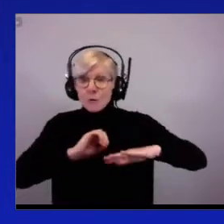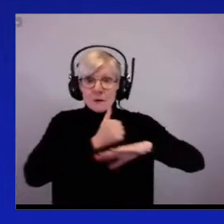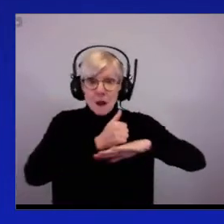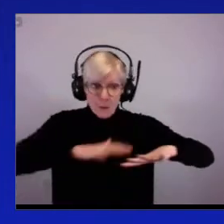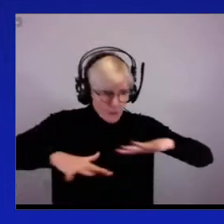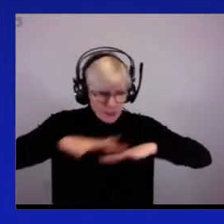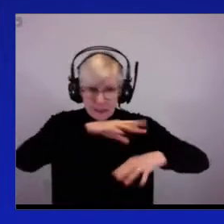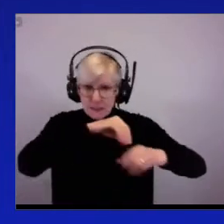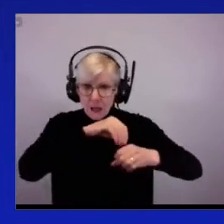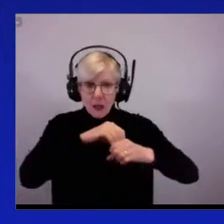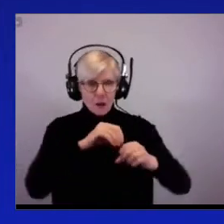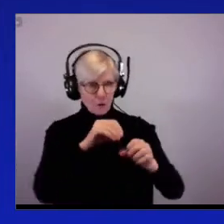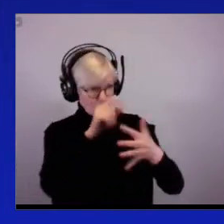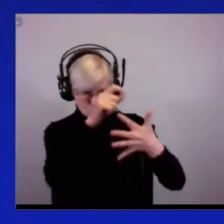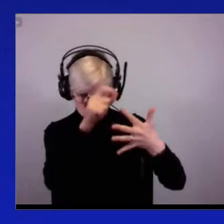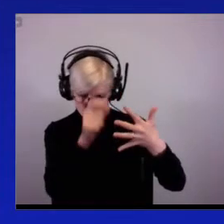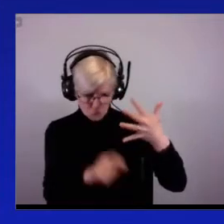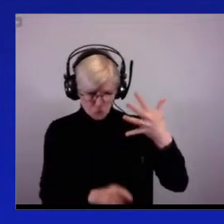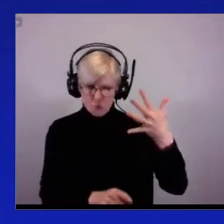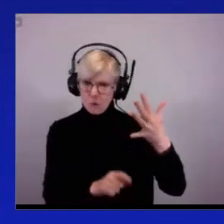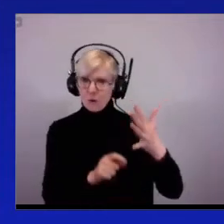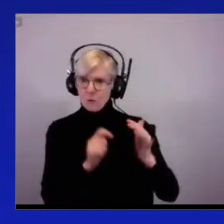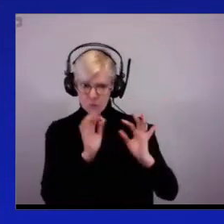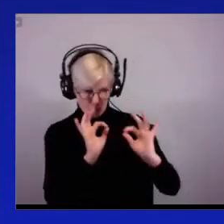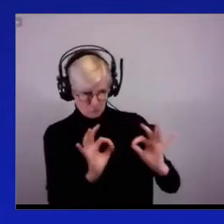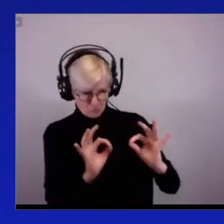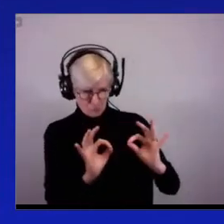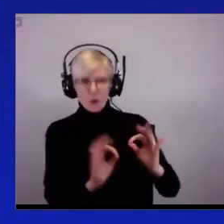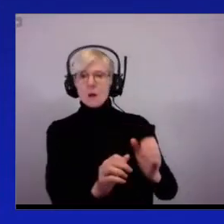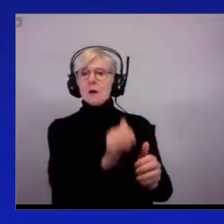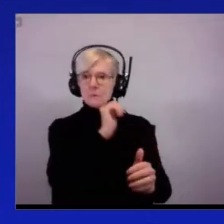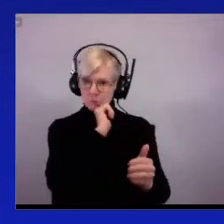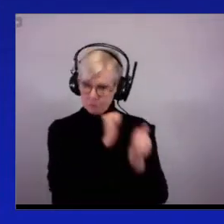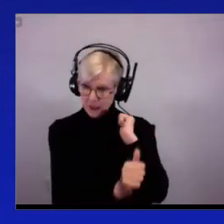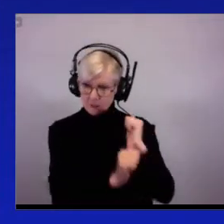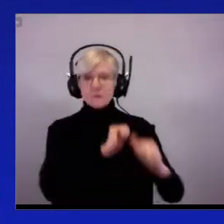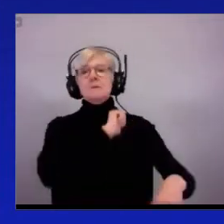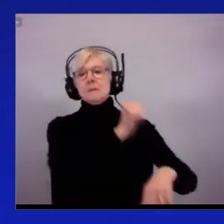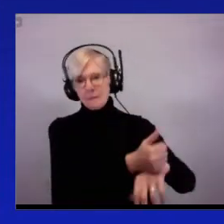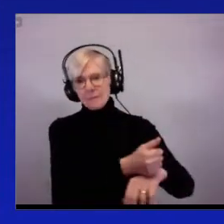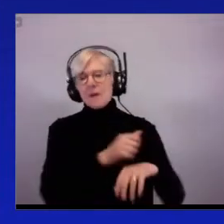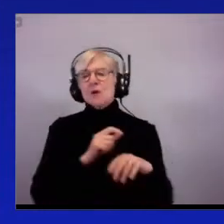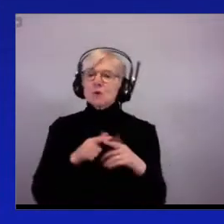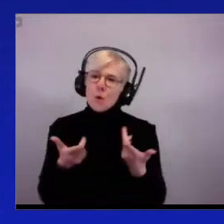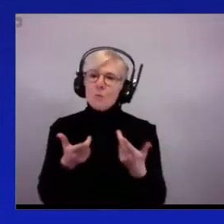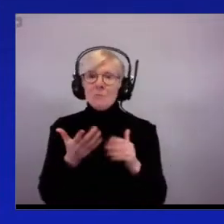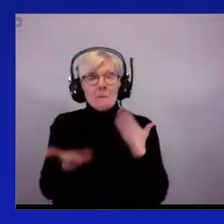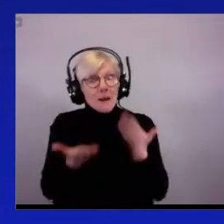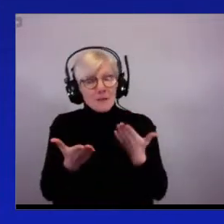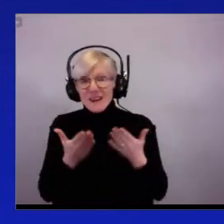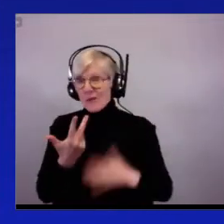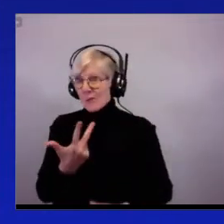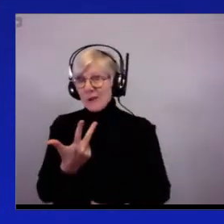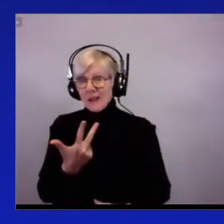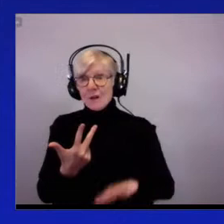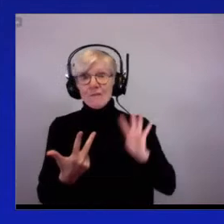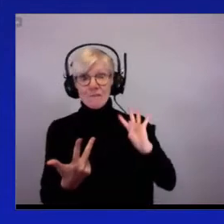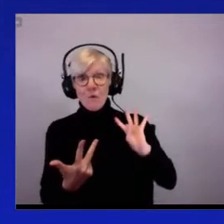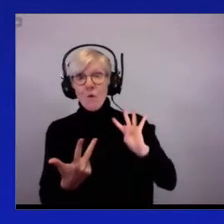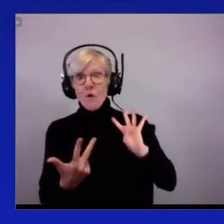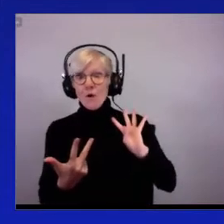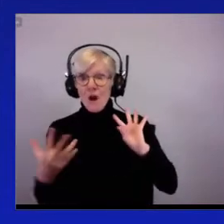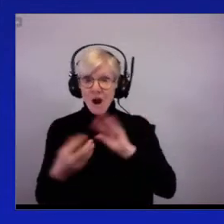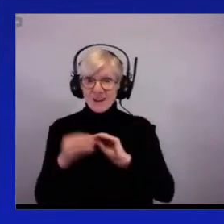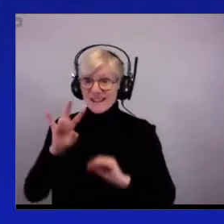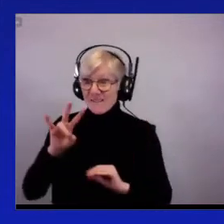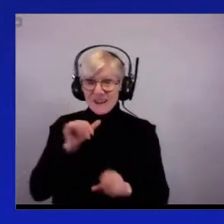So that's where those other ones will be targeted. And then that may not be enough, Councillor. So we have also the mobile option that we